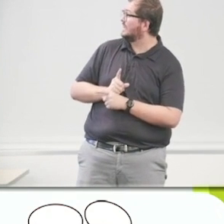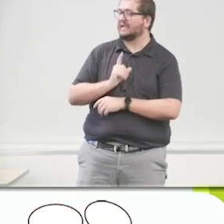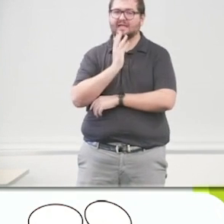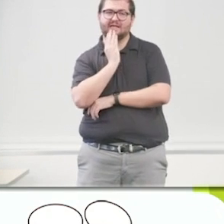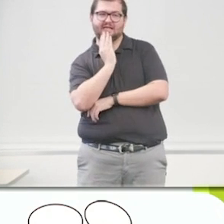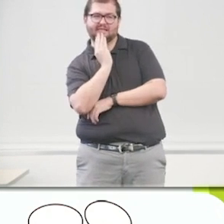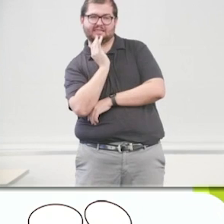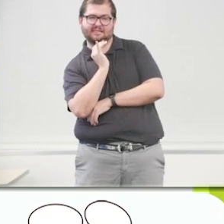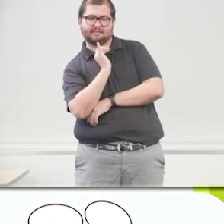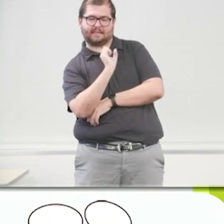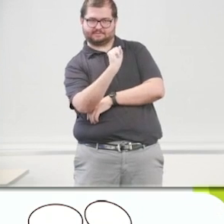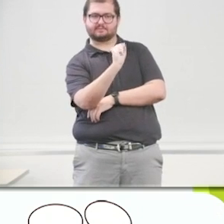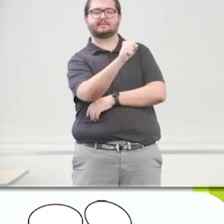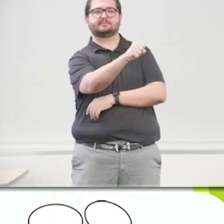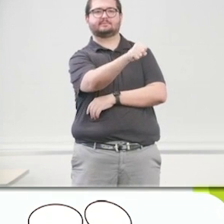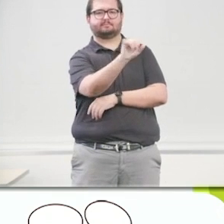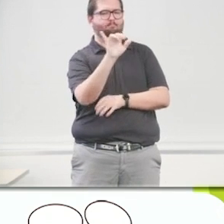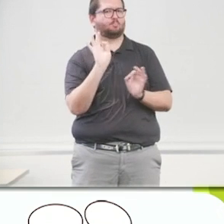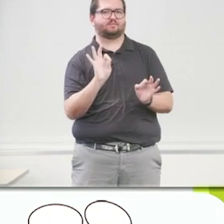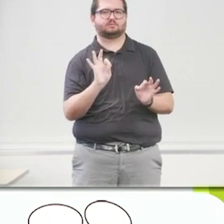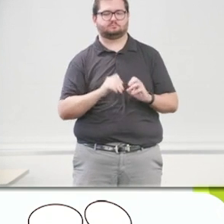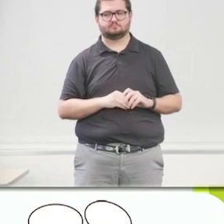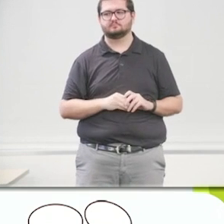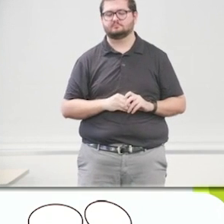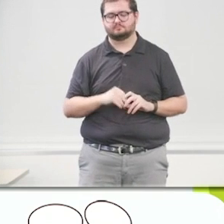There? Yes, this is perfect.